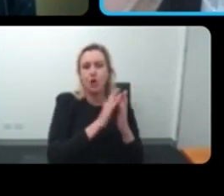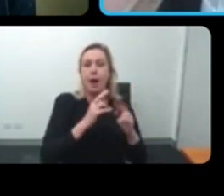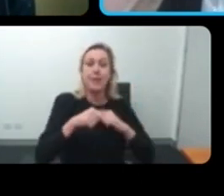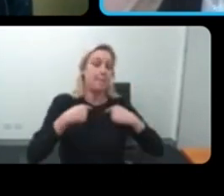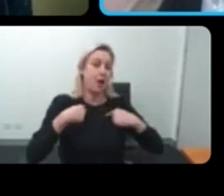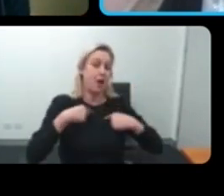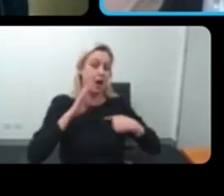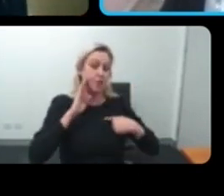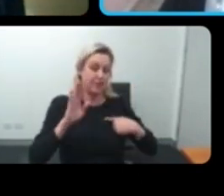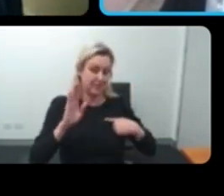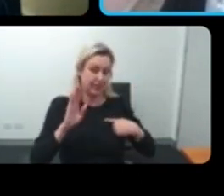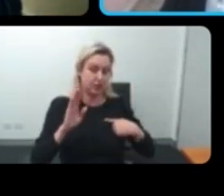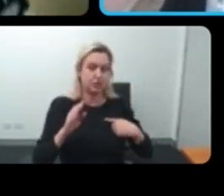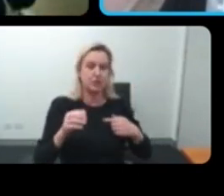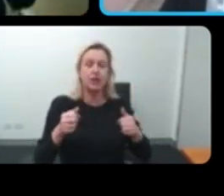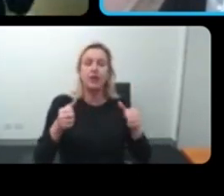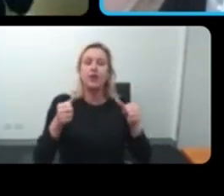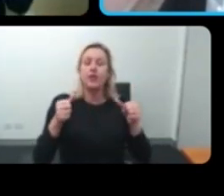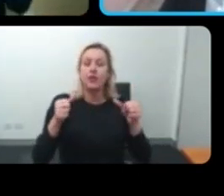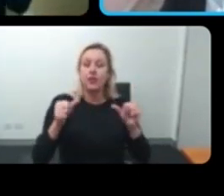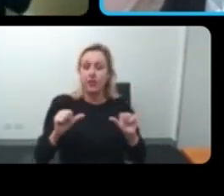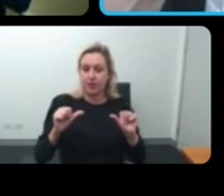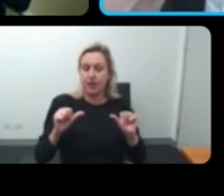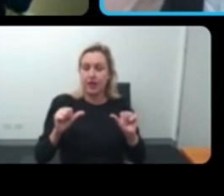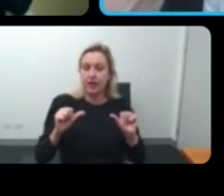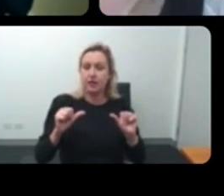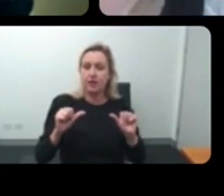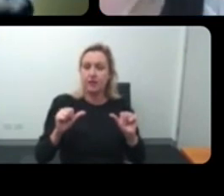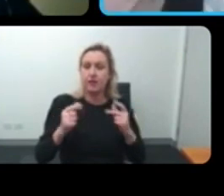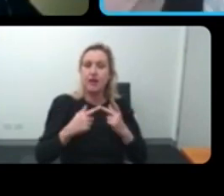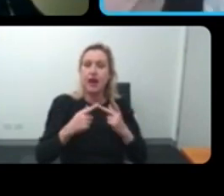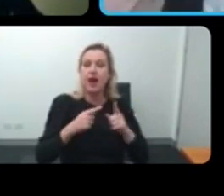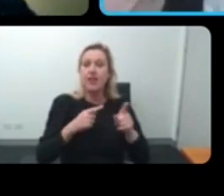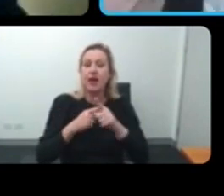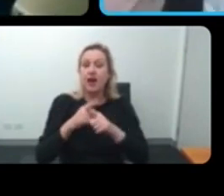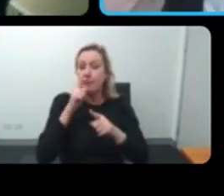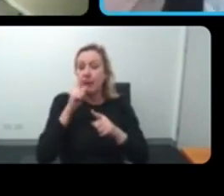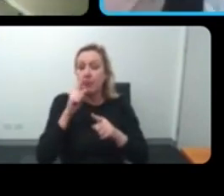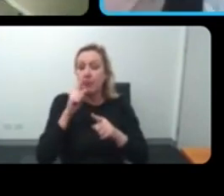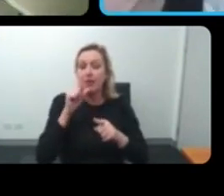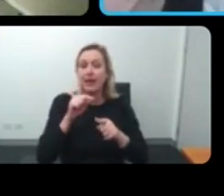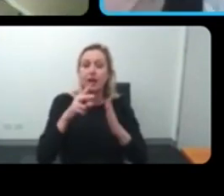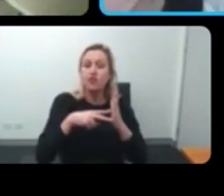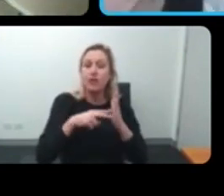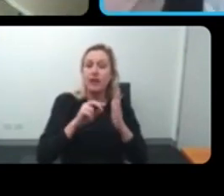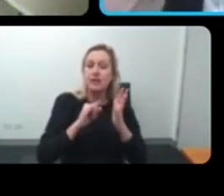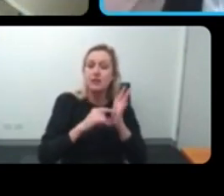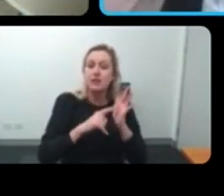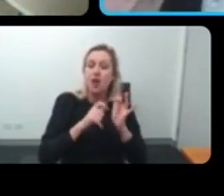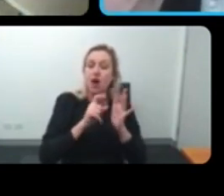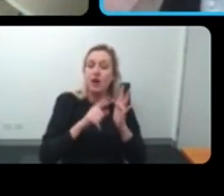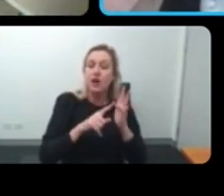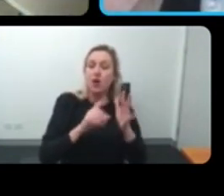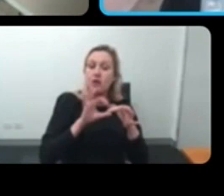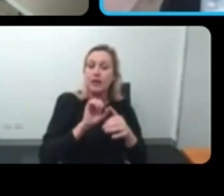in the first instance, and then perhaps the other speakers can sort of review the Slido questions and I'll throw to